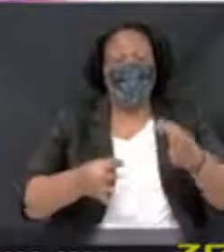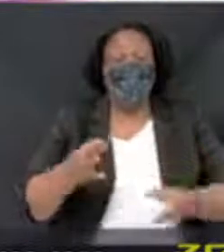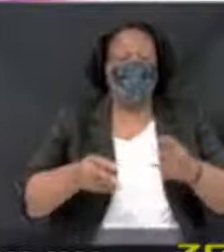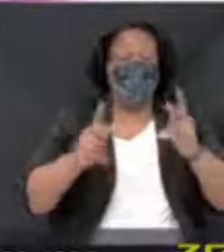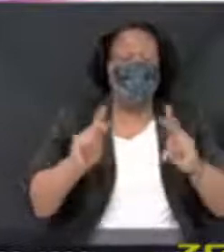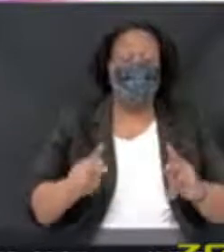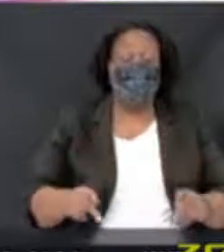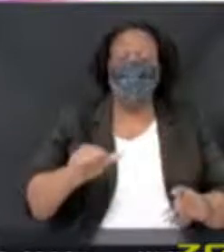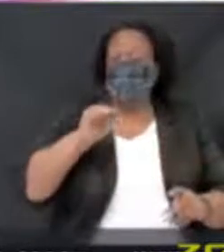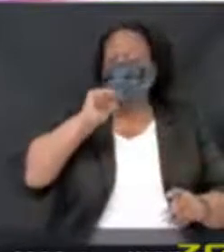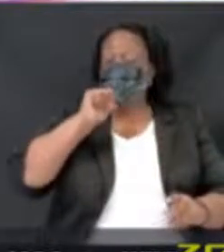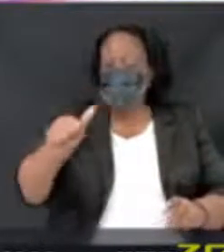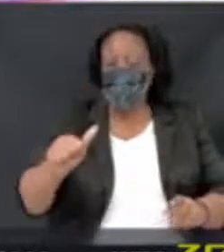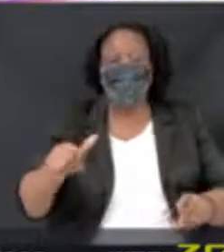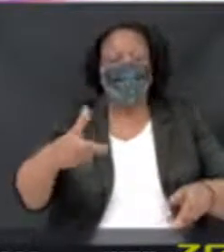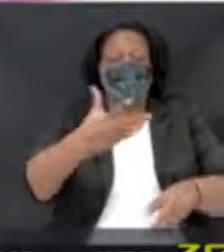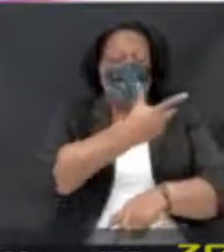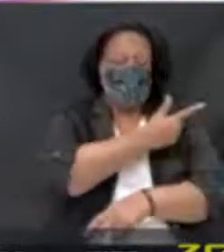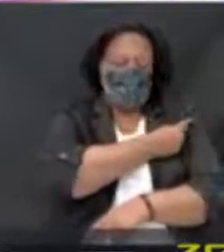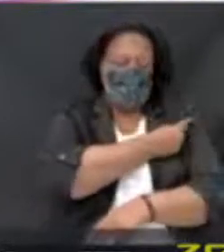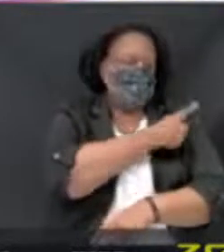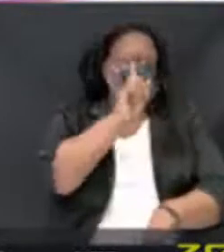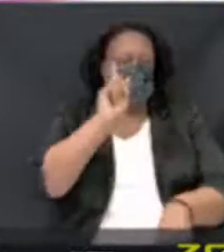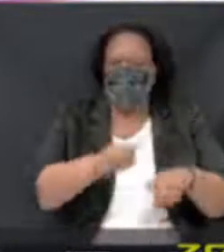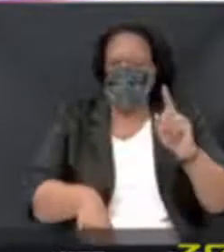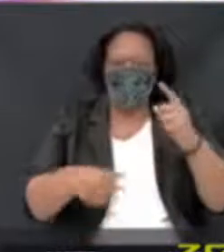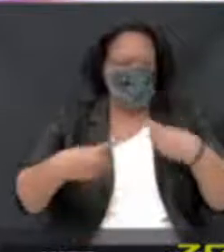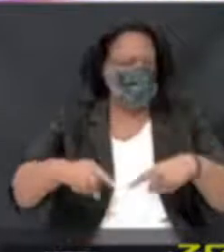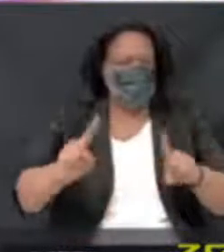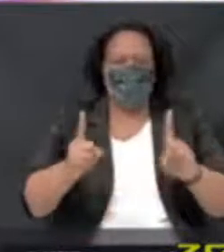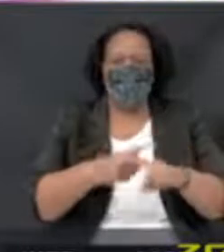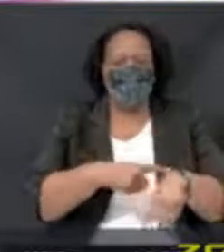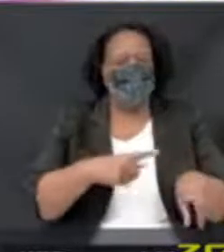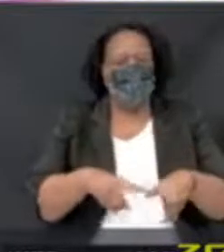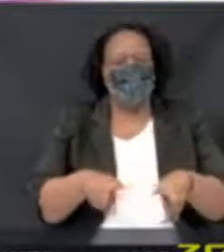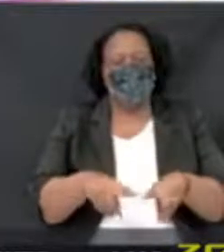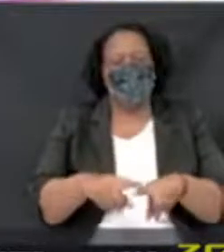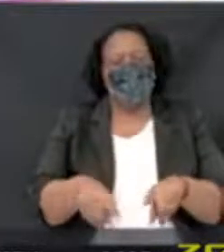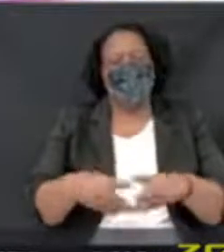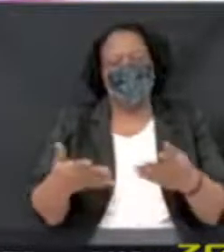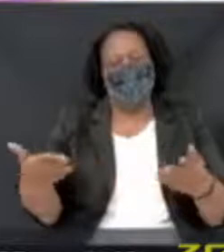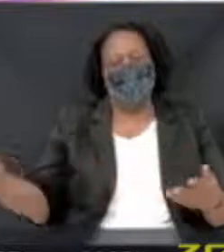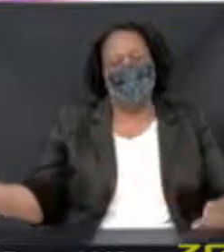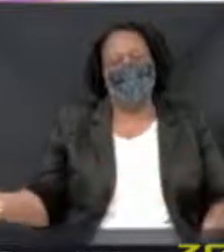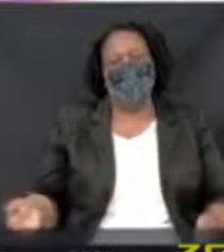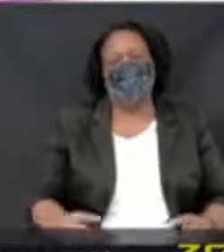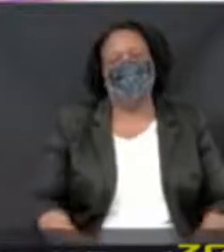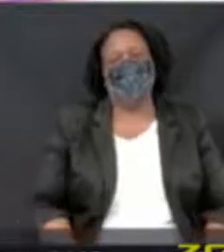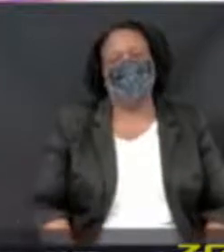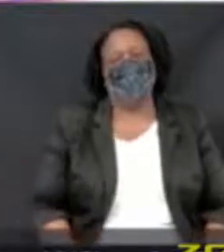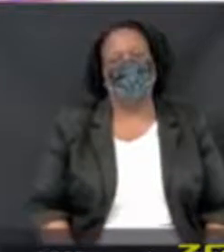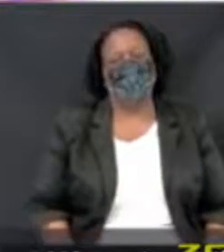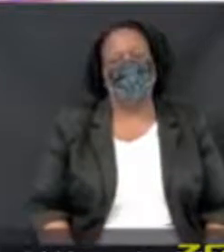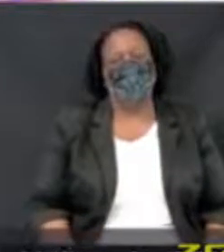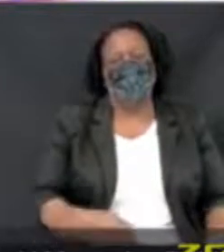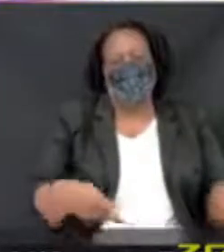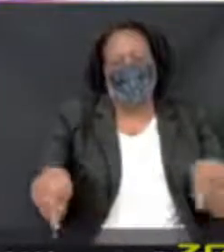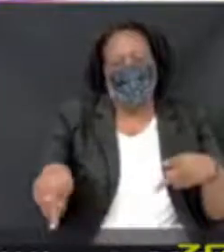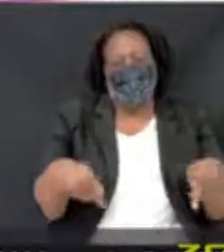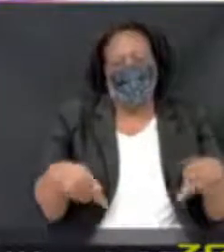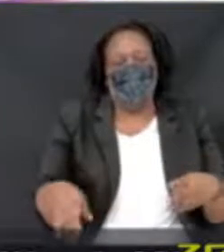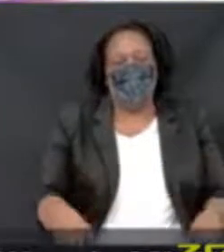end in the interest of public health and safety, and the organizer and/or offenders